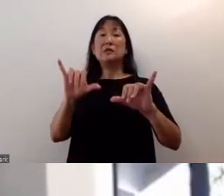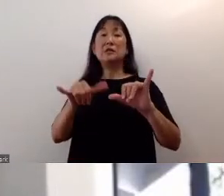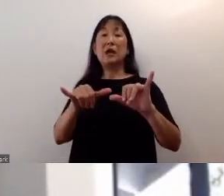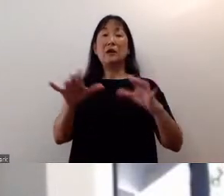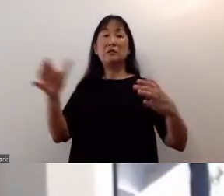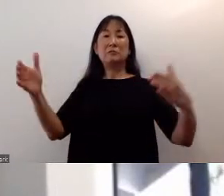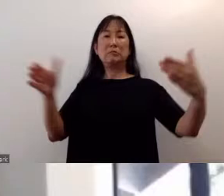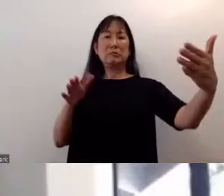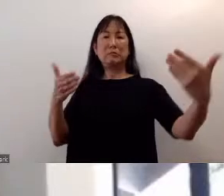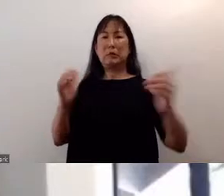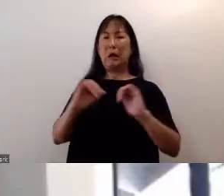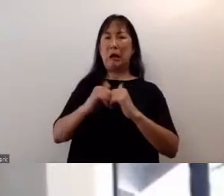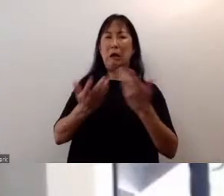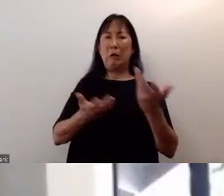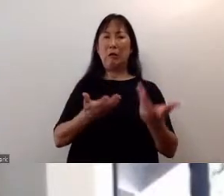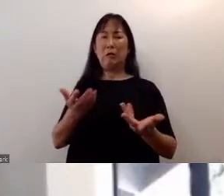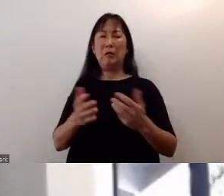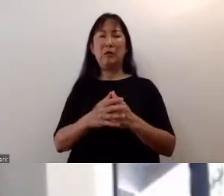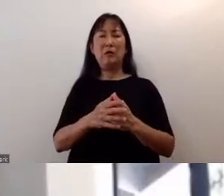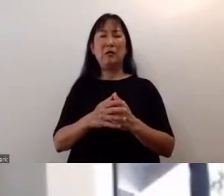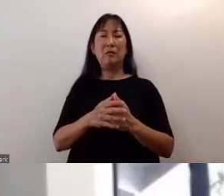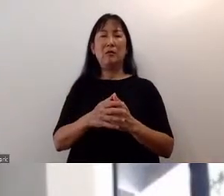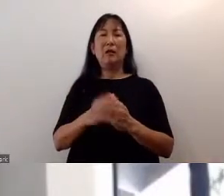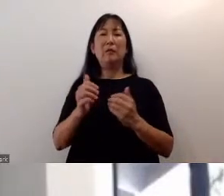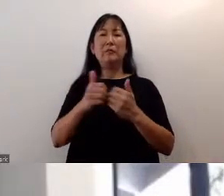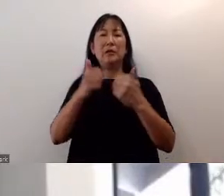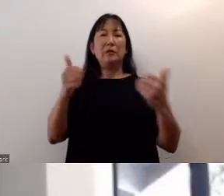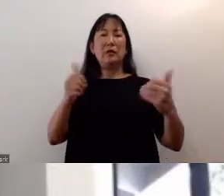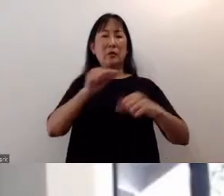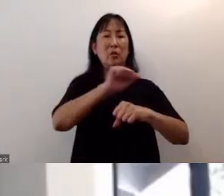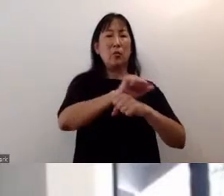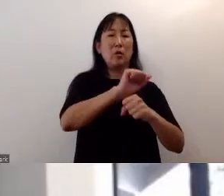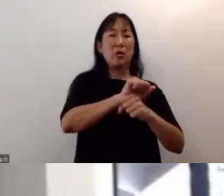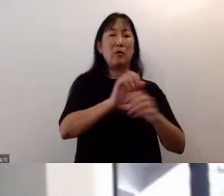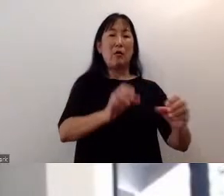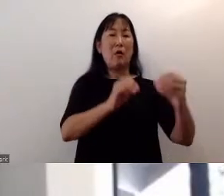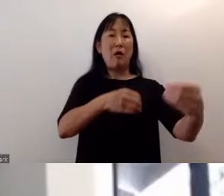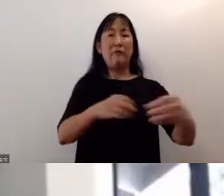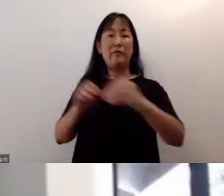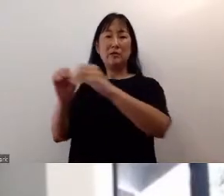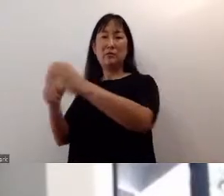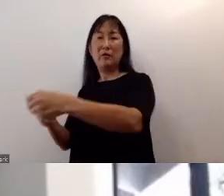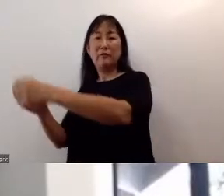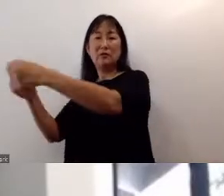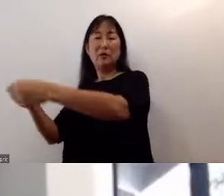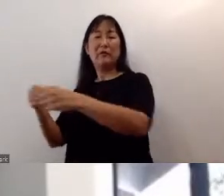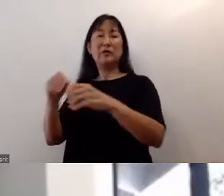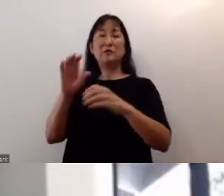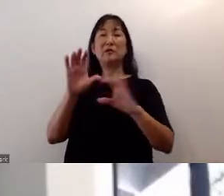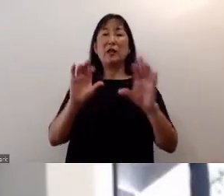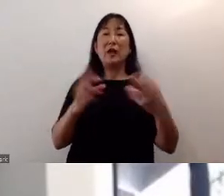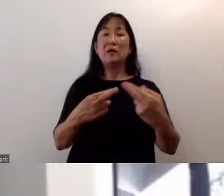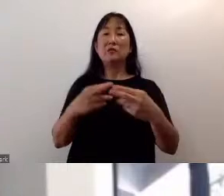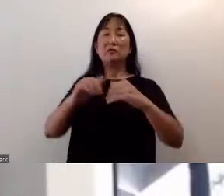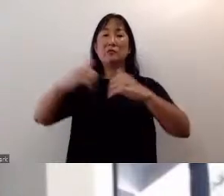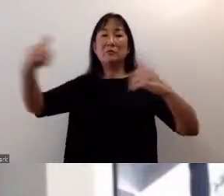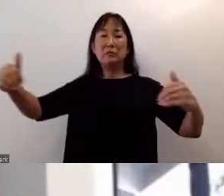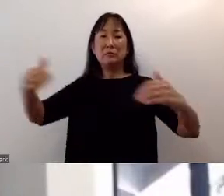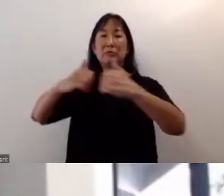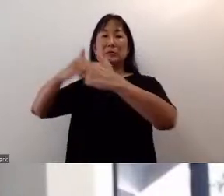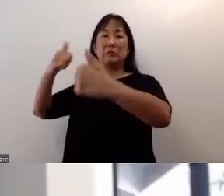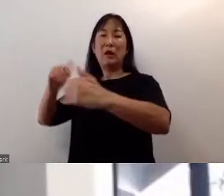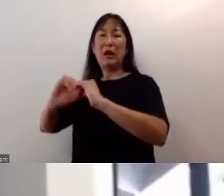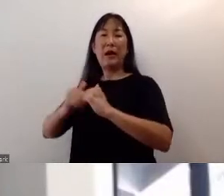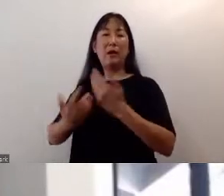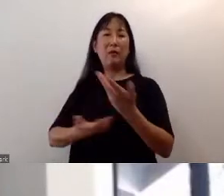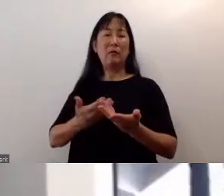happen? What about spacing between workstations, office areas, workrooms, and classrooms? And will there be limiting or